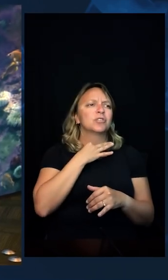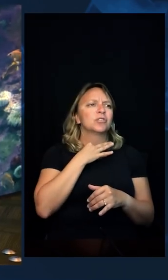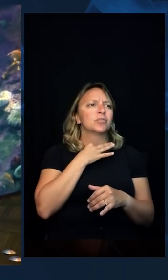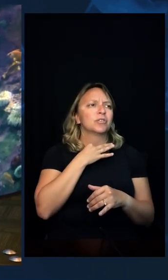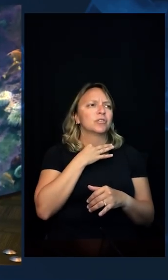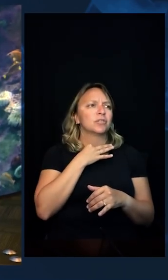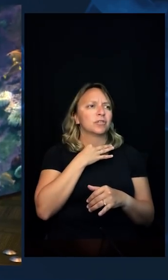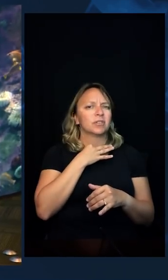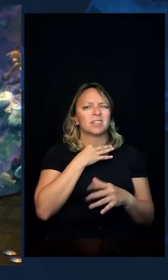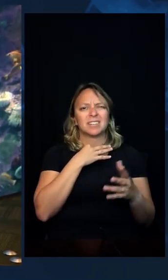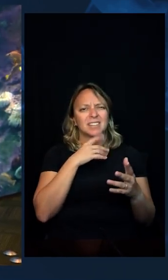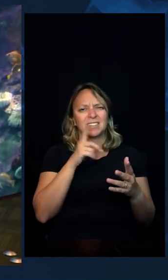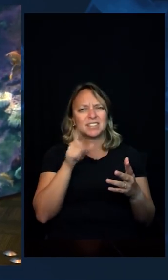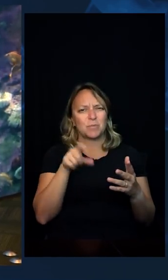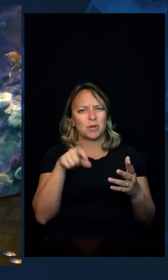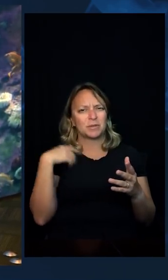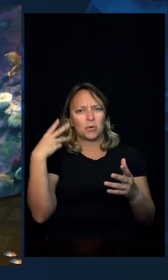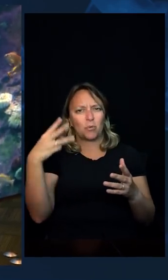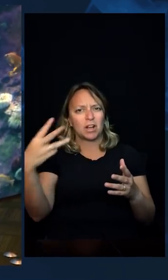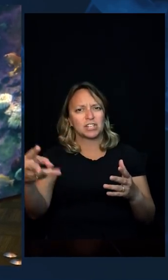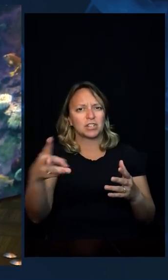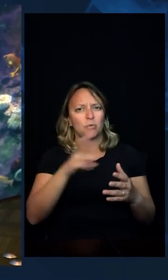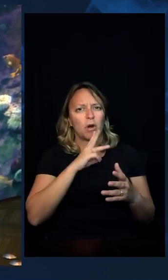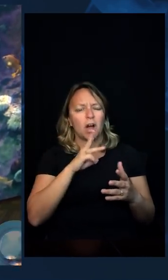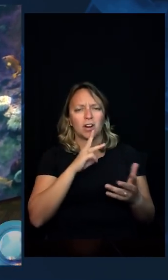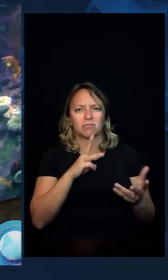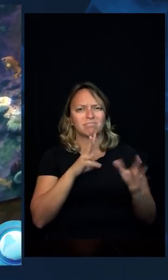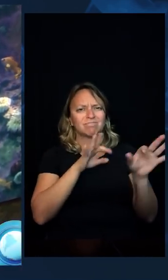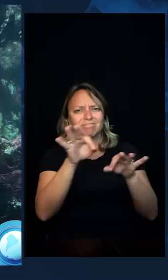this is supposed to be Washington water. Give us a little